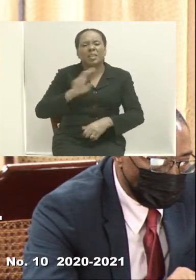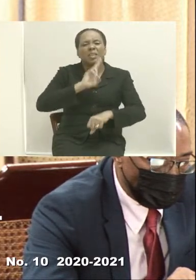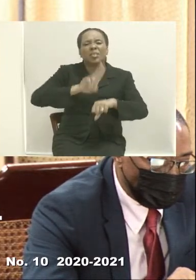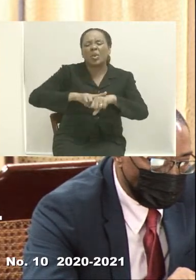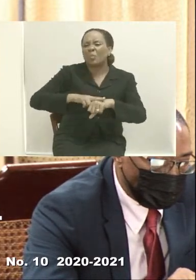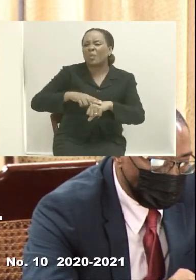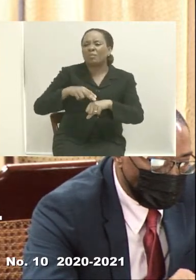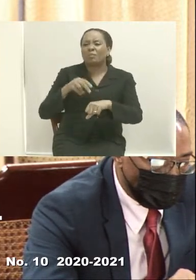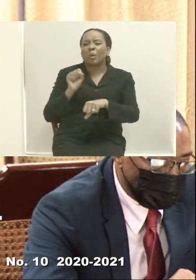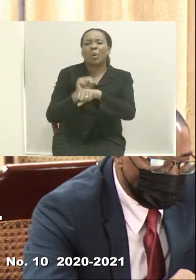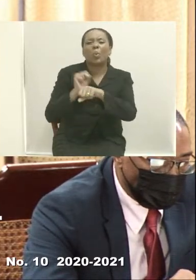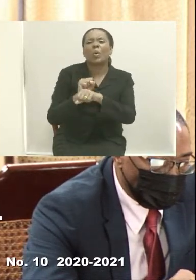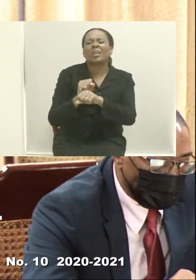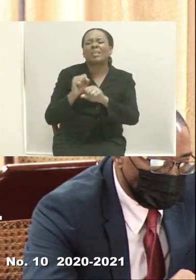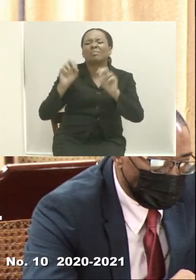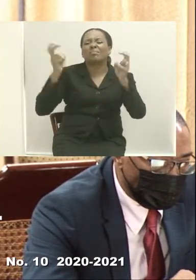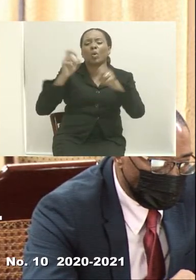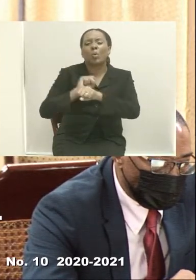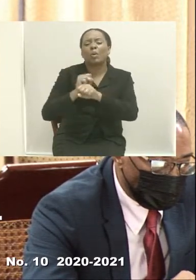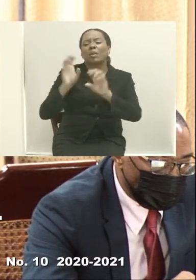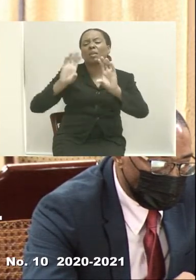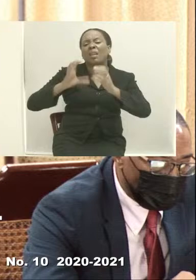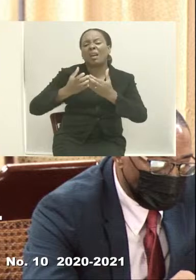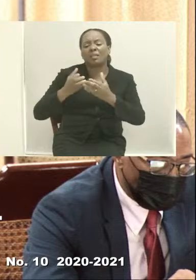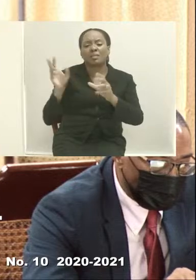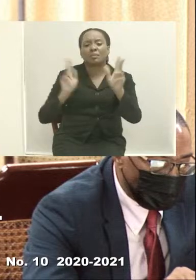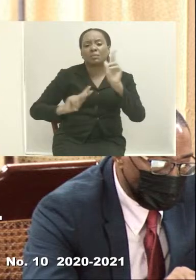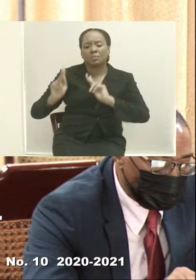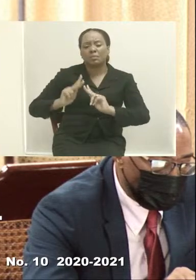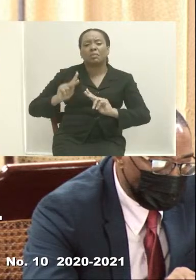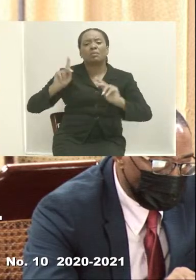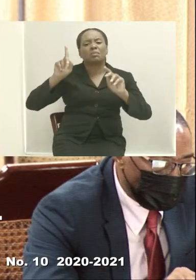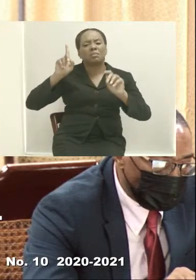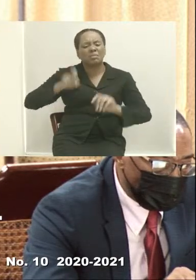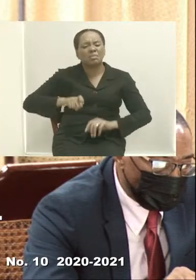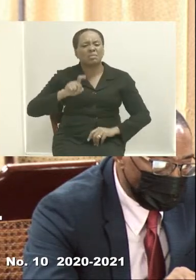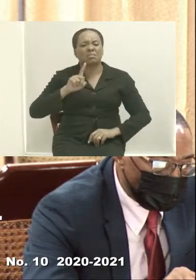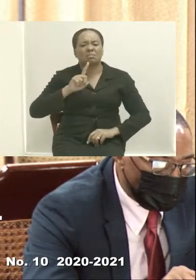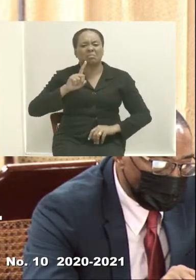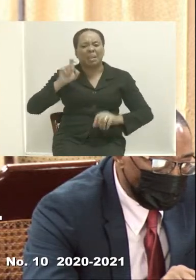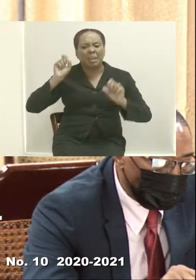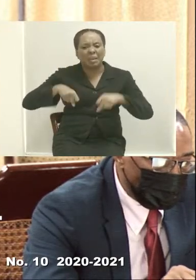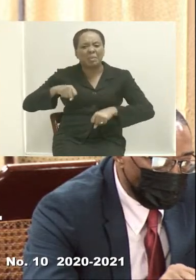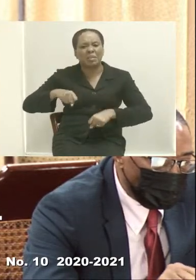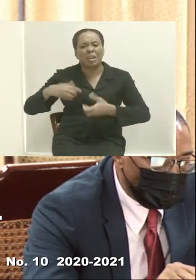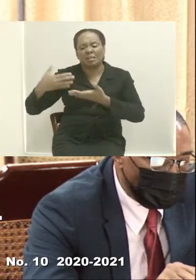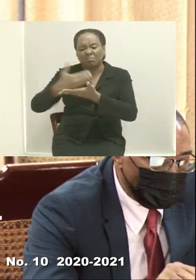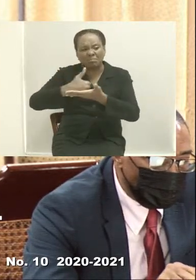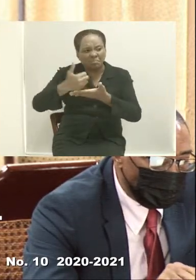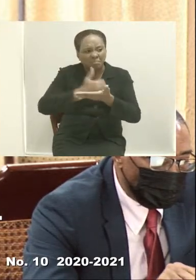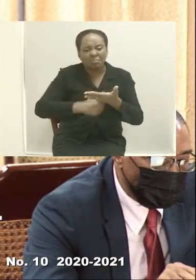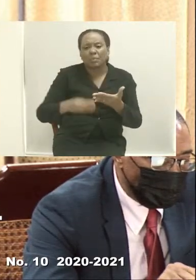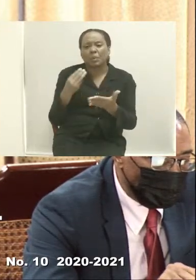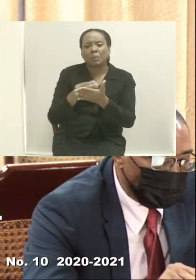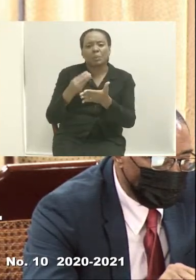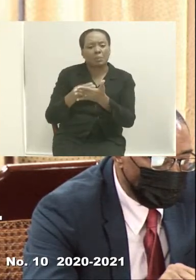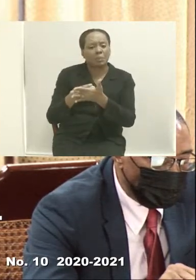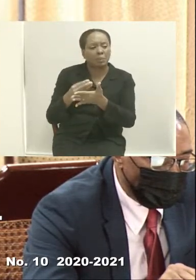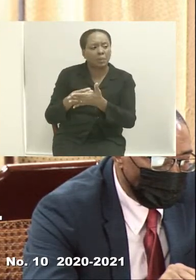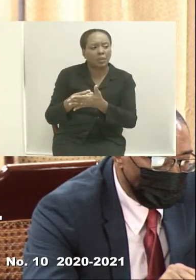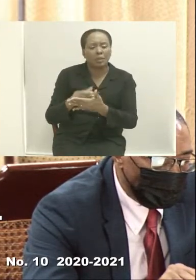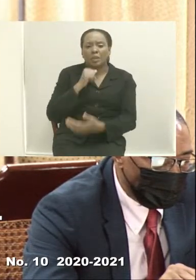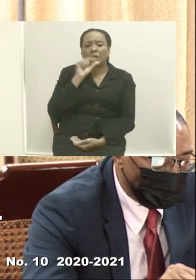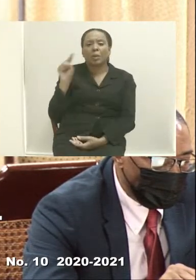such space, not only for vendors but for others, other small and medium-sized enterprises, that they may